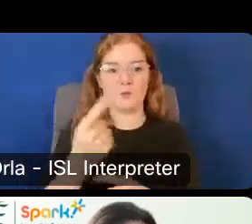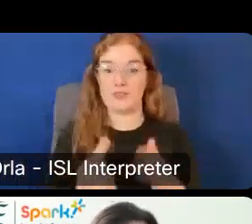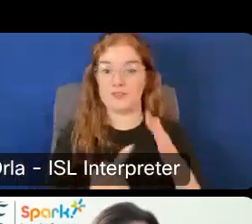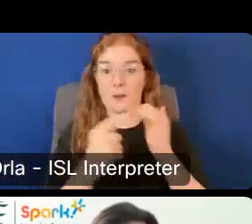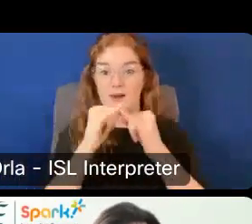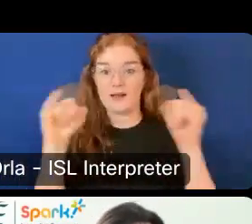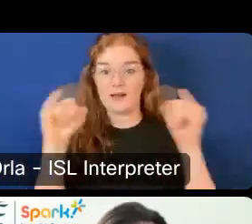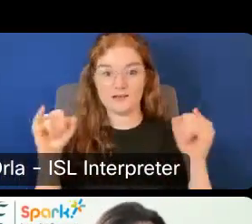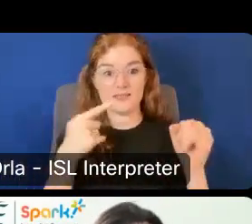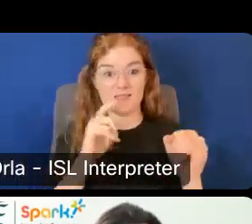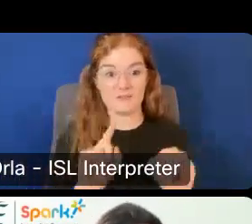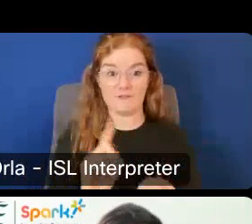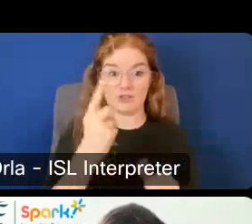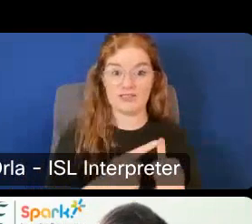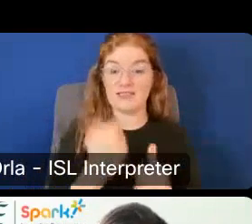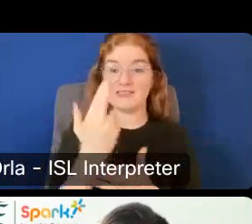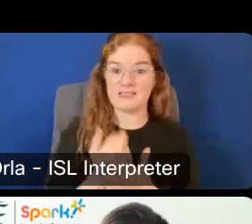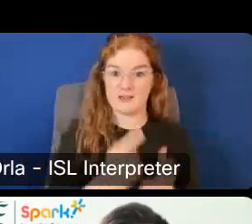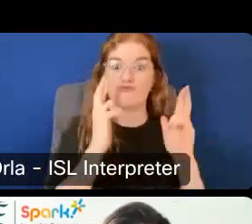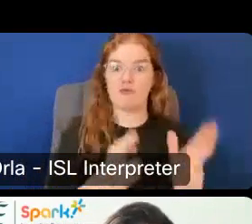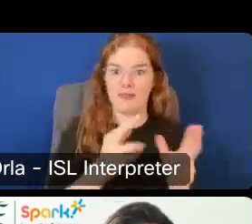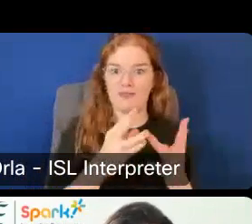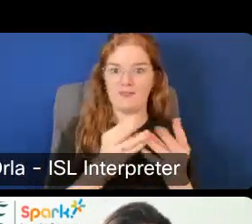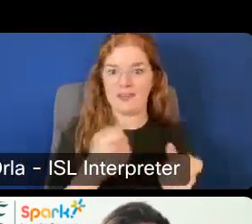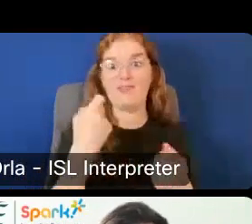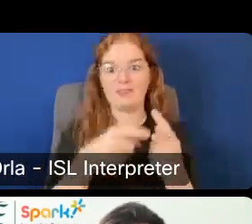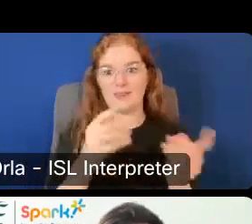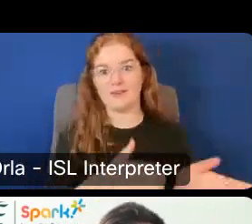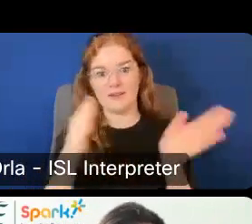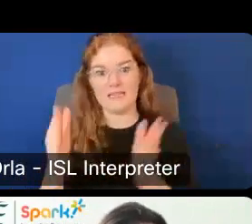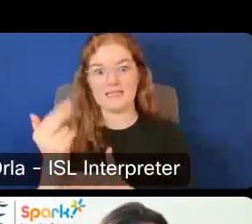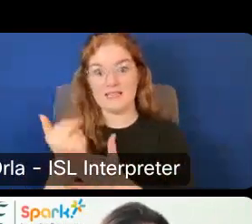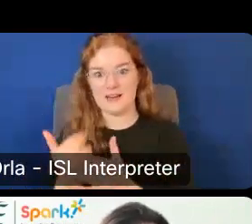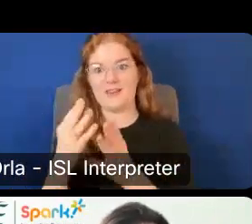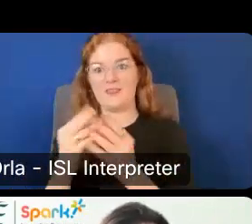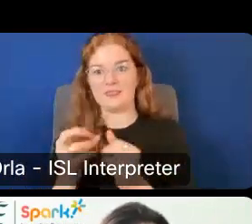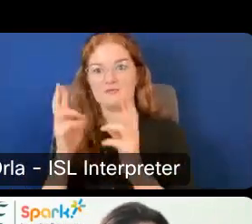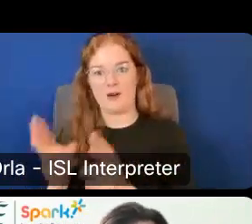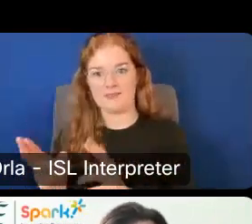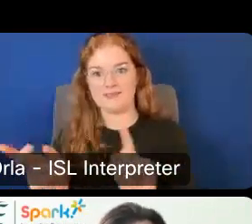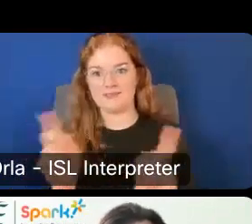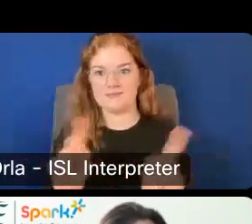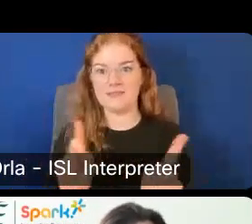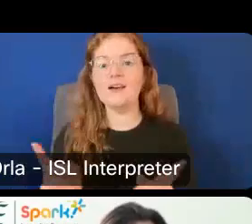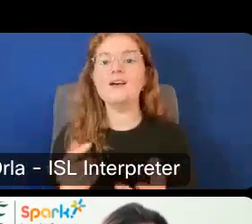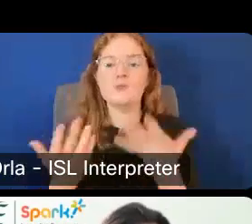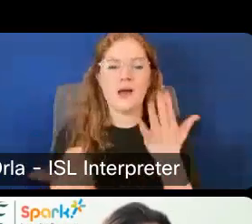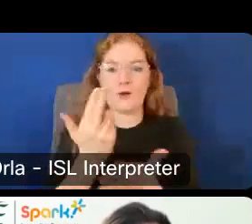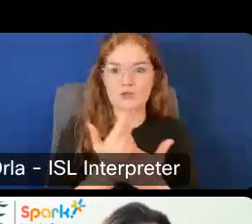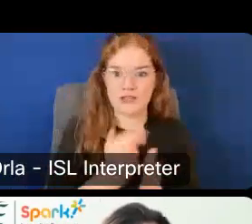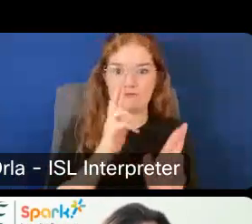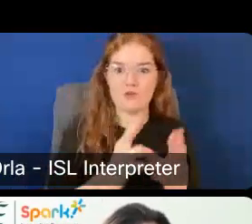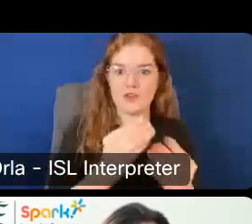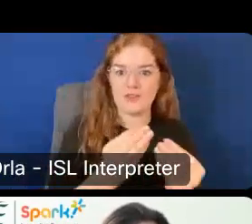about firstly designing the right things and then going on to designing things right. So in order to design the right